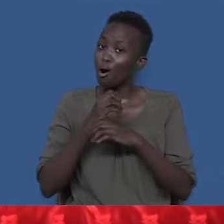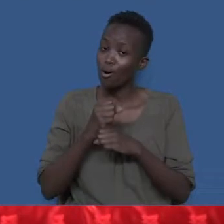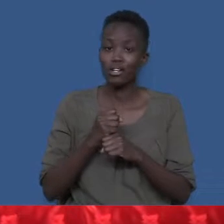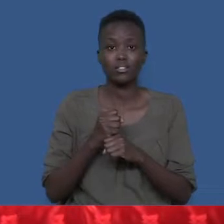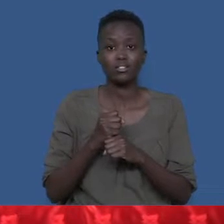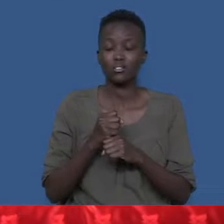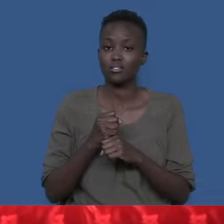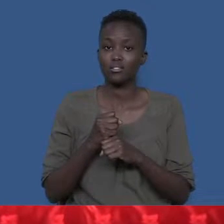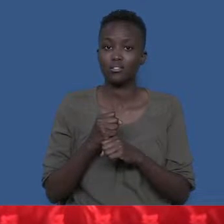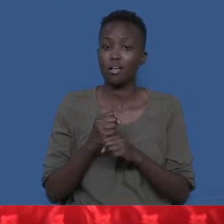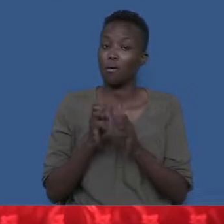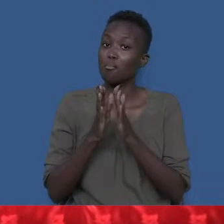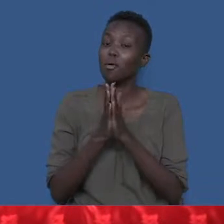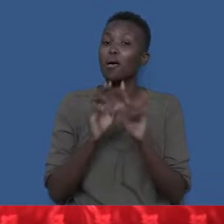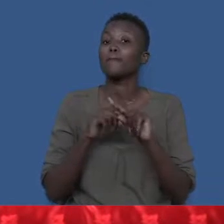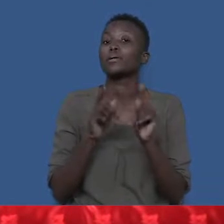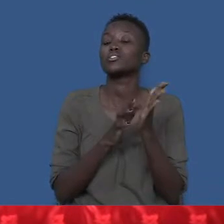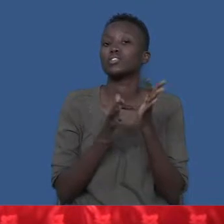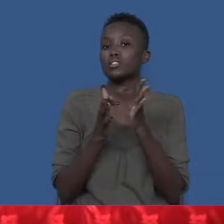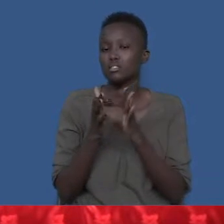Gethsemane. But Jesus